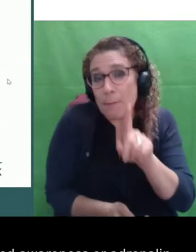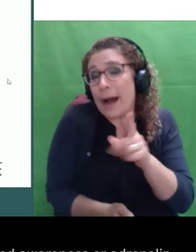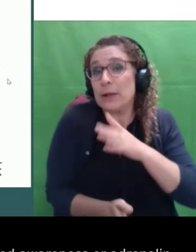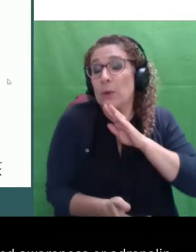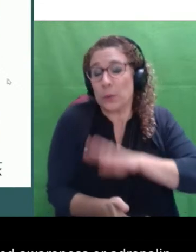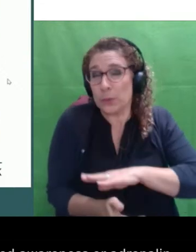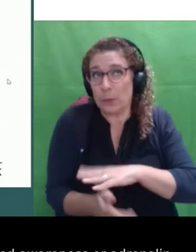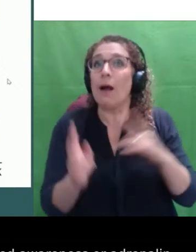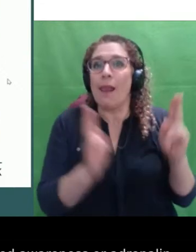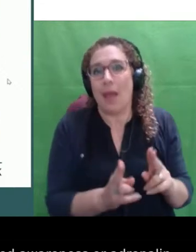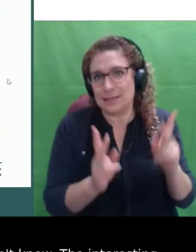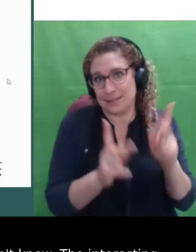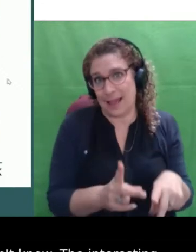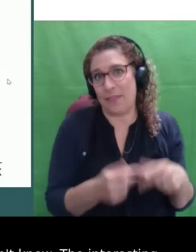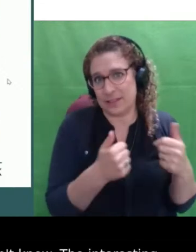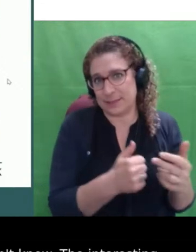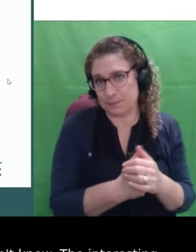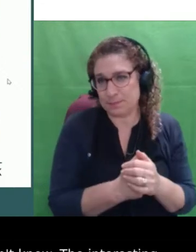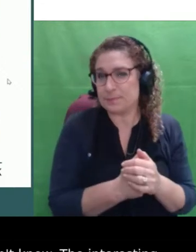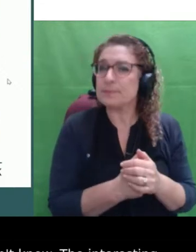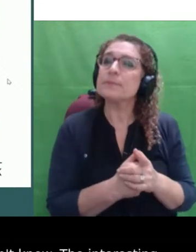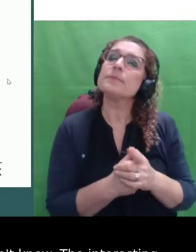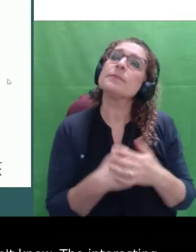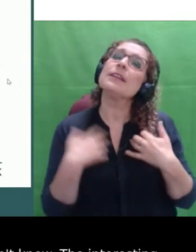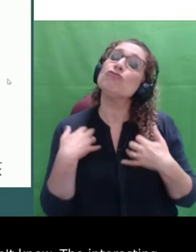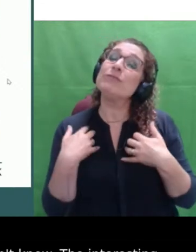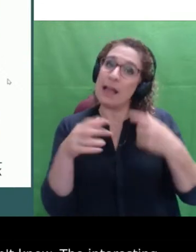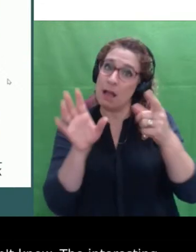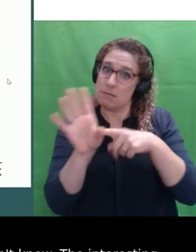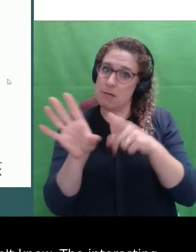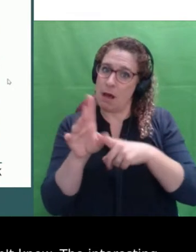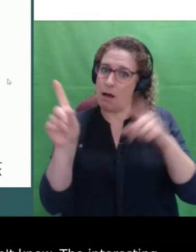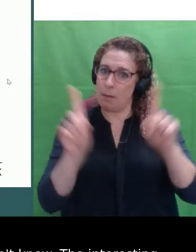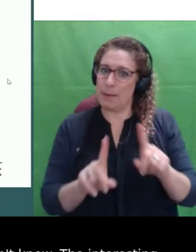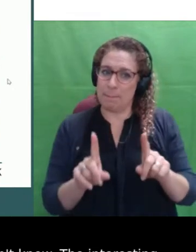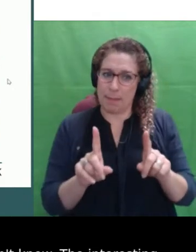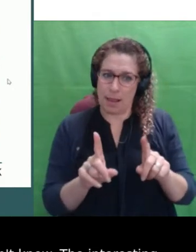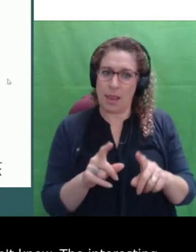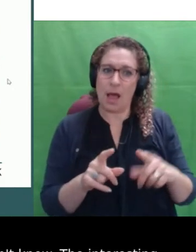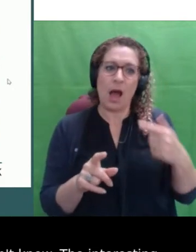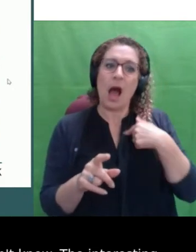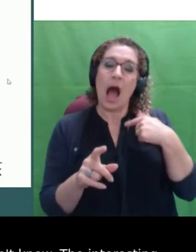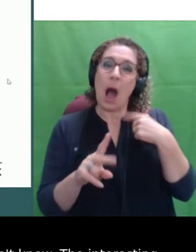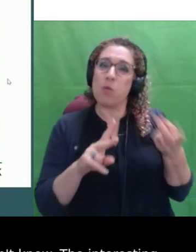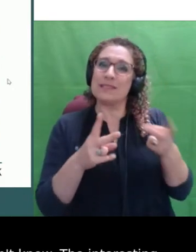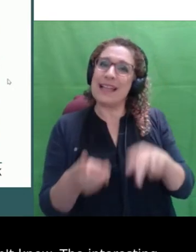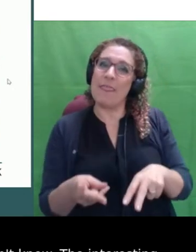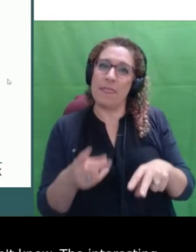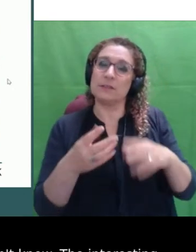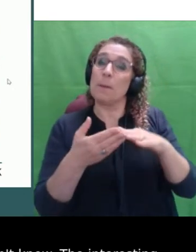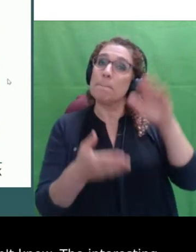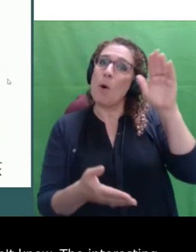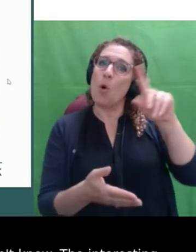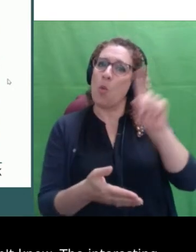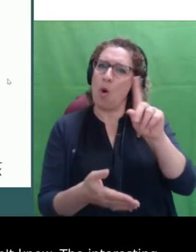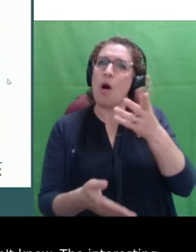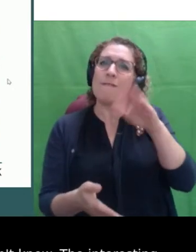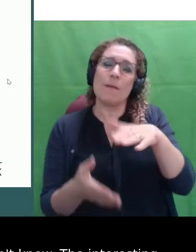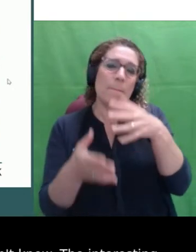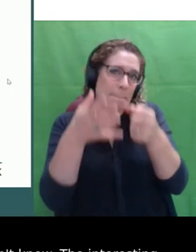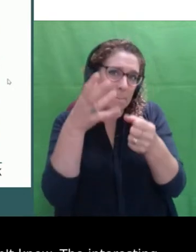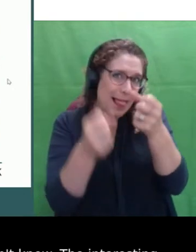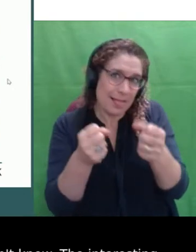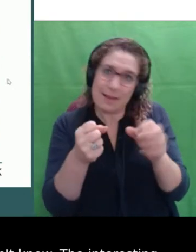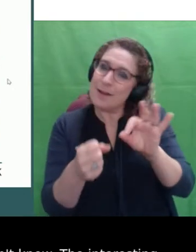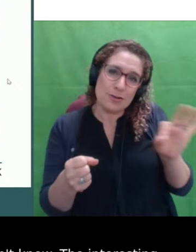is that in younger children actually deaths now are on the increase from milk allergy rather than the nut side